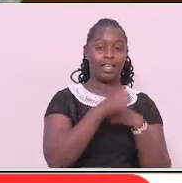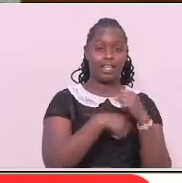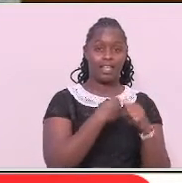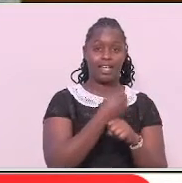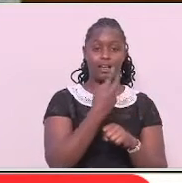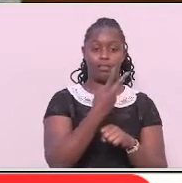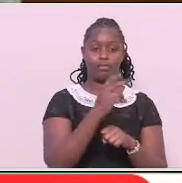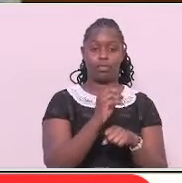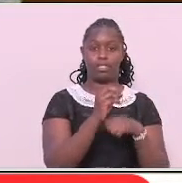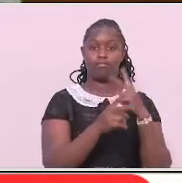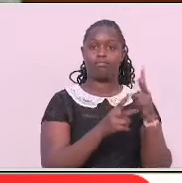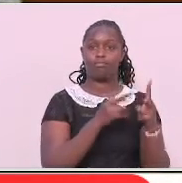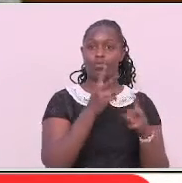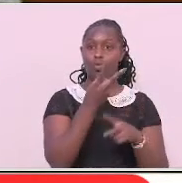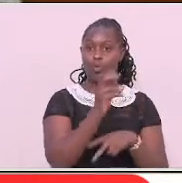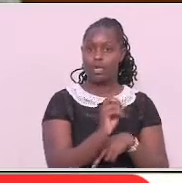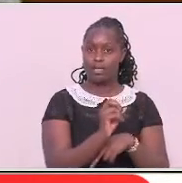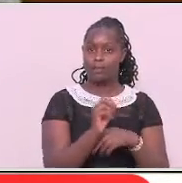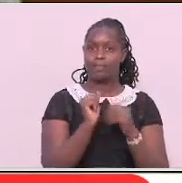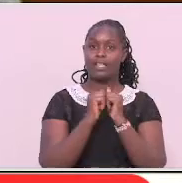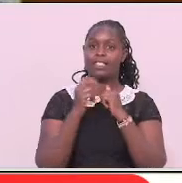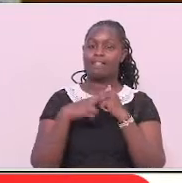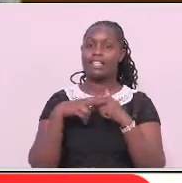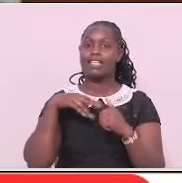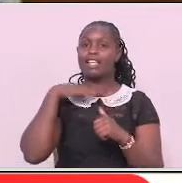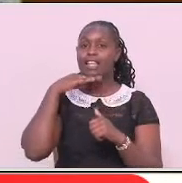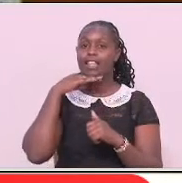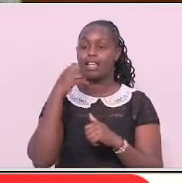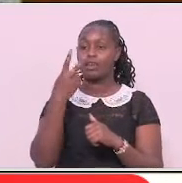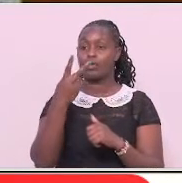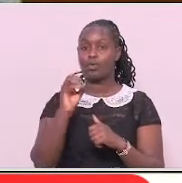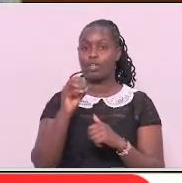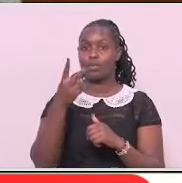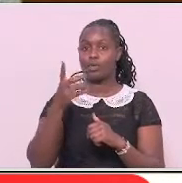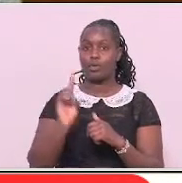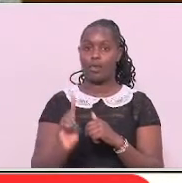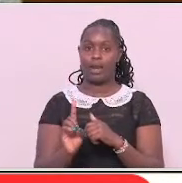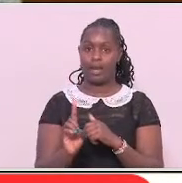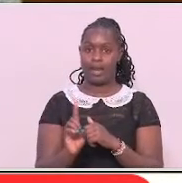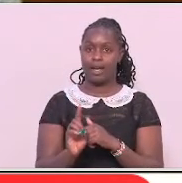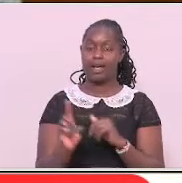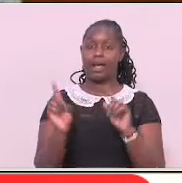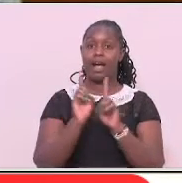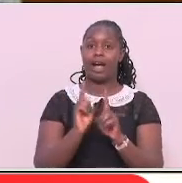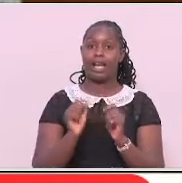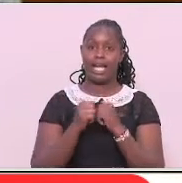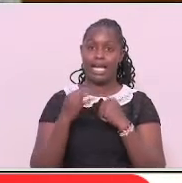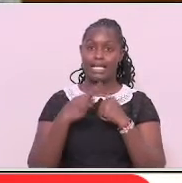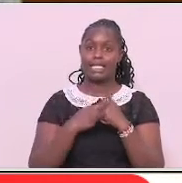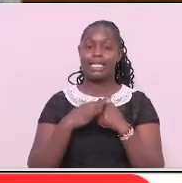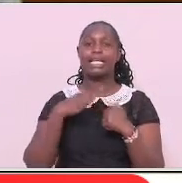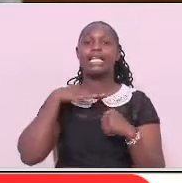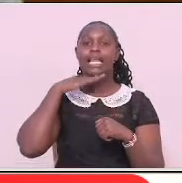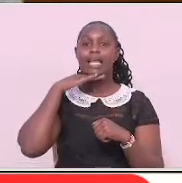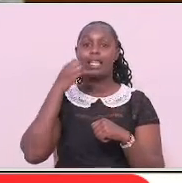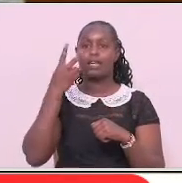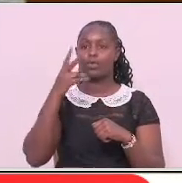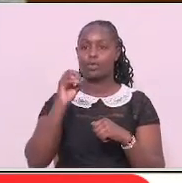2020, 17 deaths in 2021, and 18 deaths in